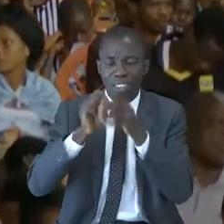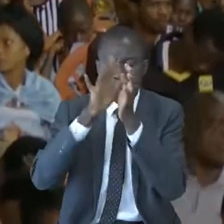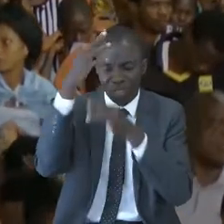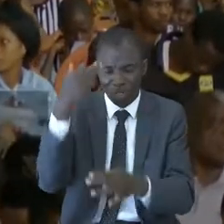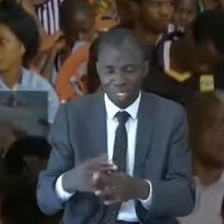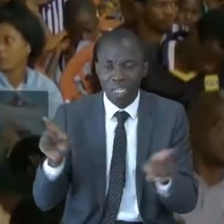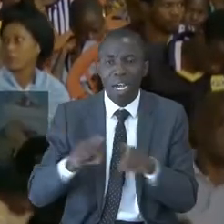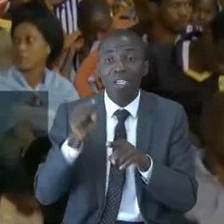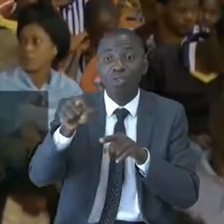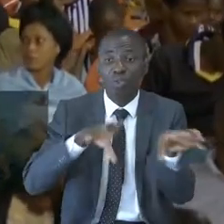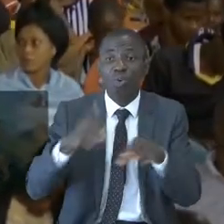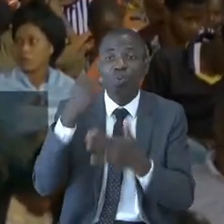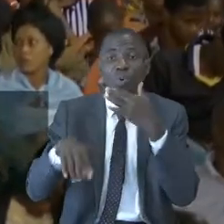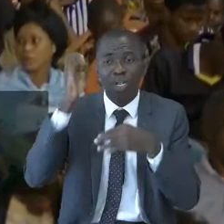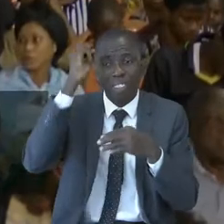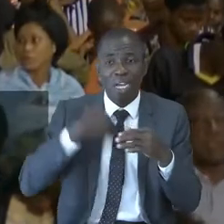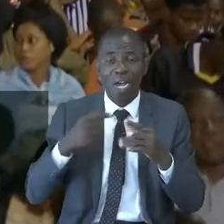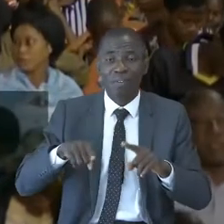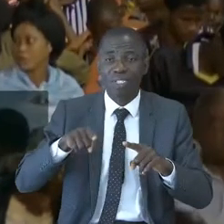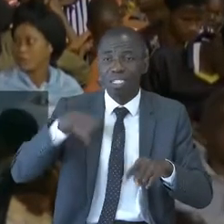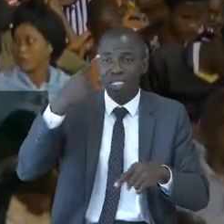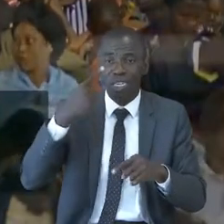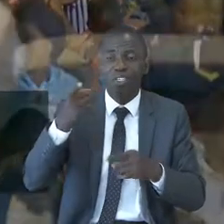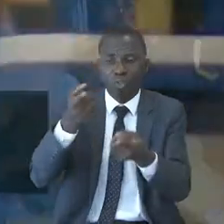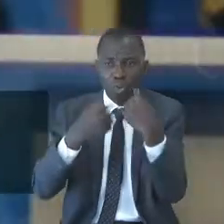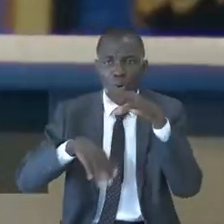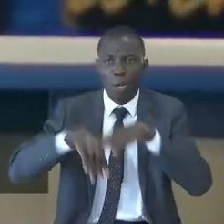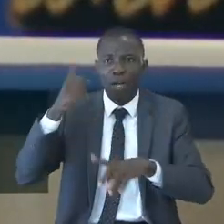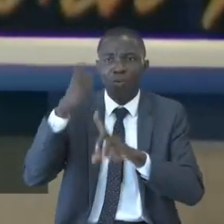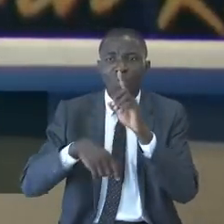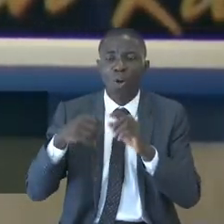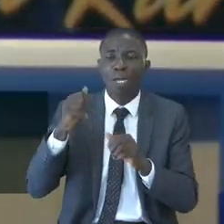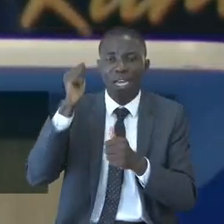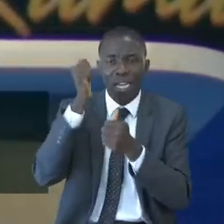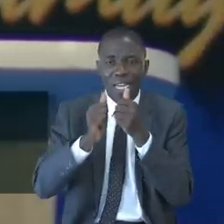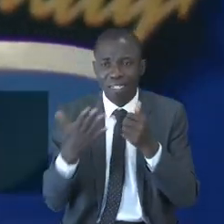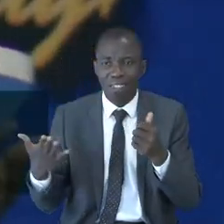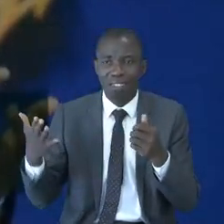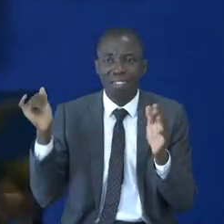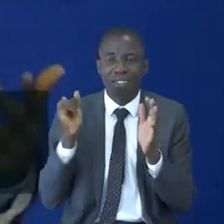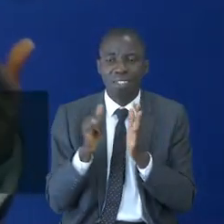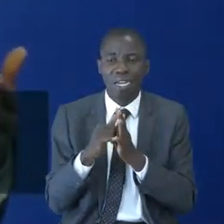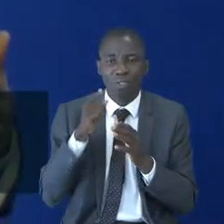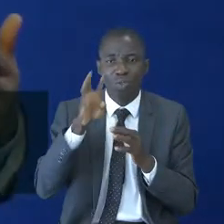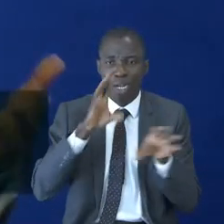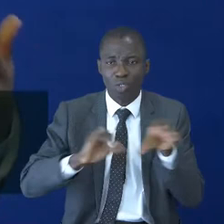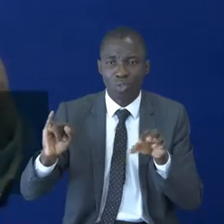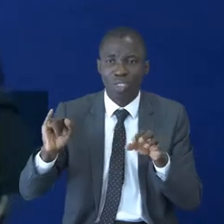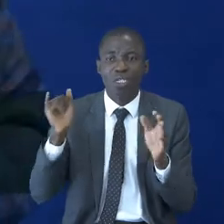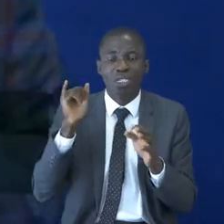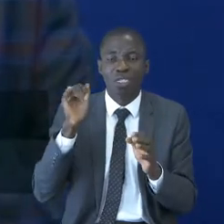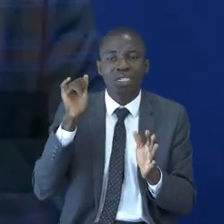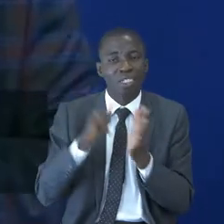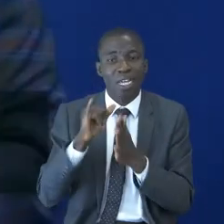do what he has said and you come out from anything that you're doing which is not the will